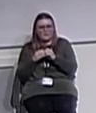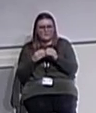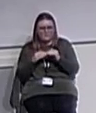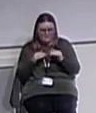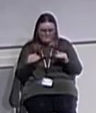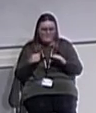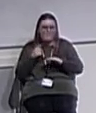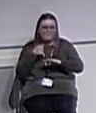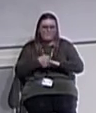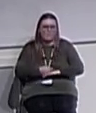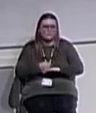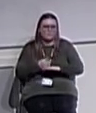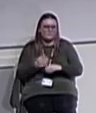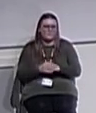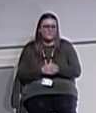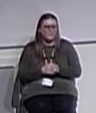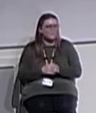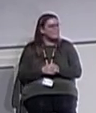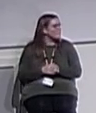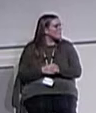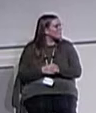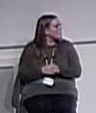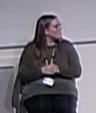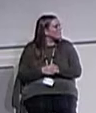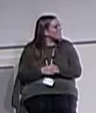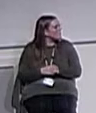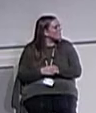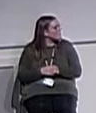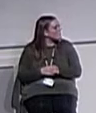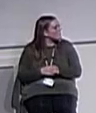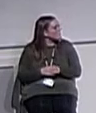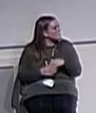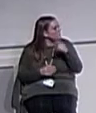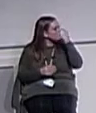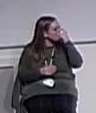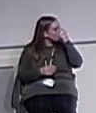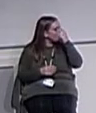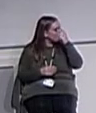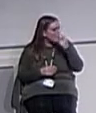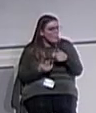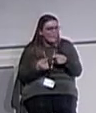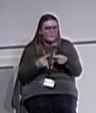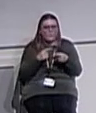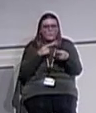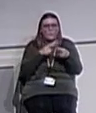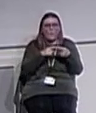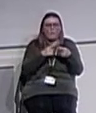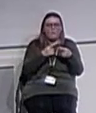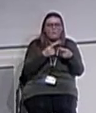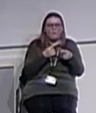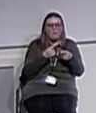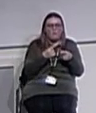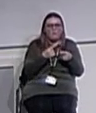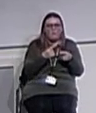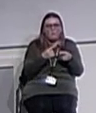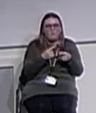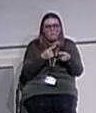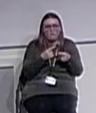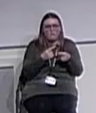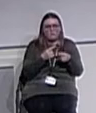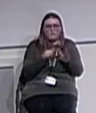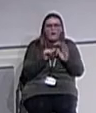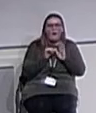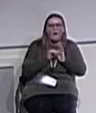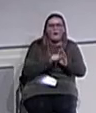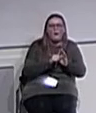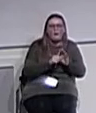applies. So if you're taking just one core science, but you're taking a soft science like psychology, geography,